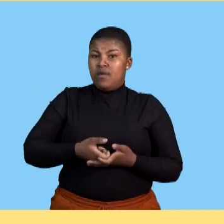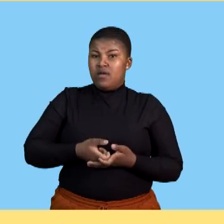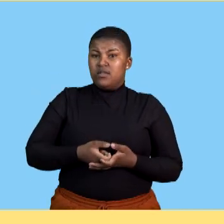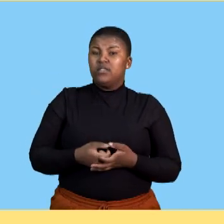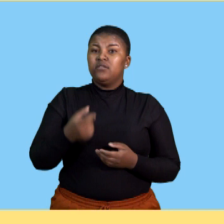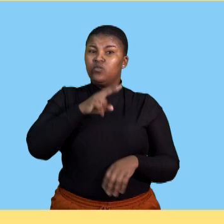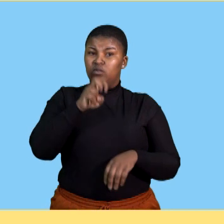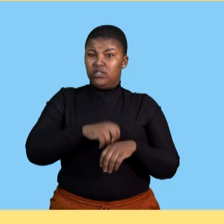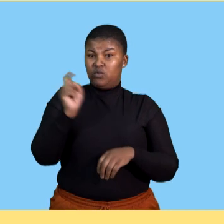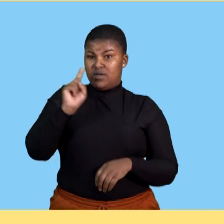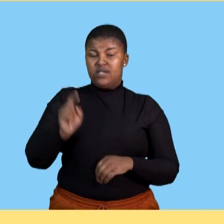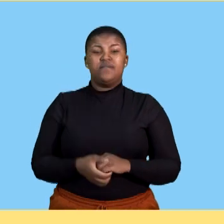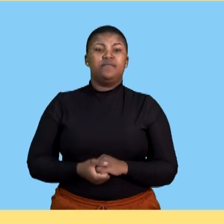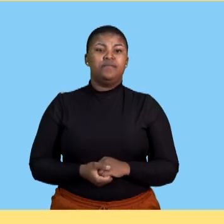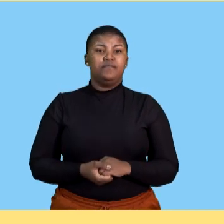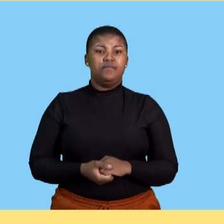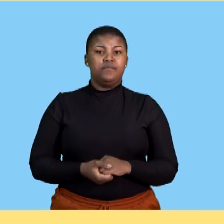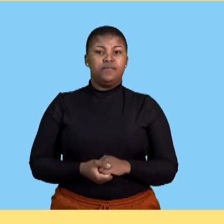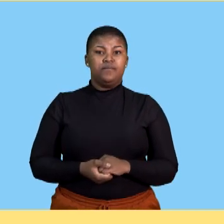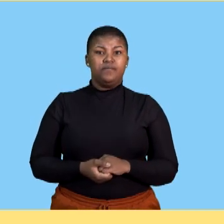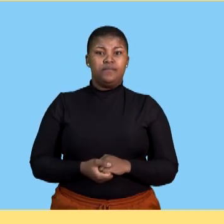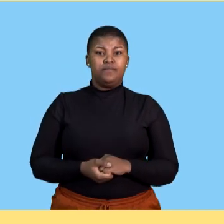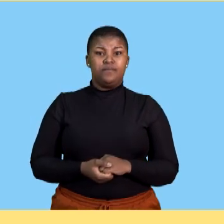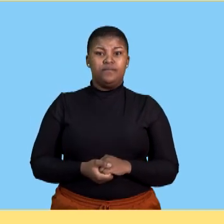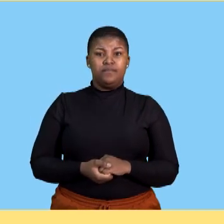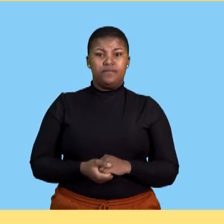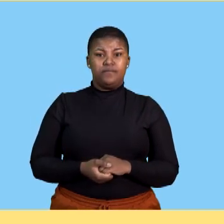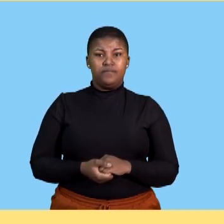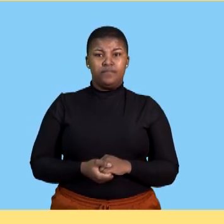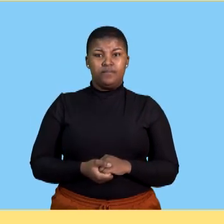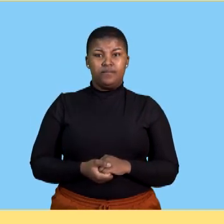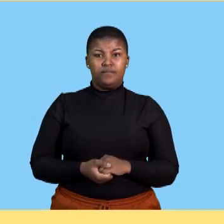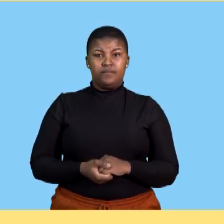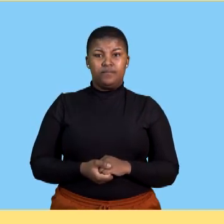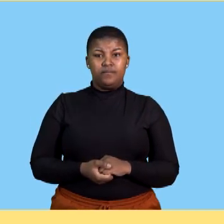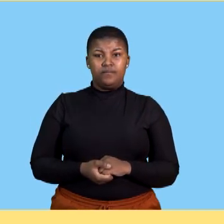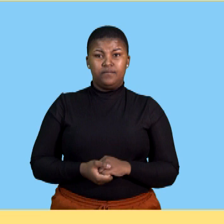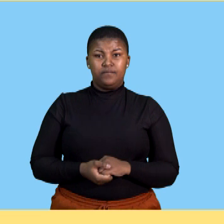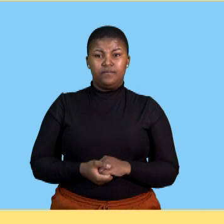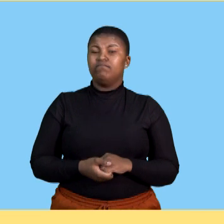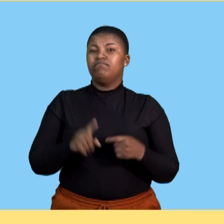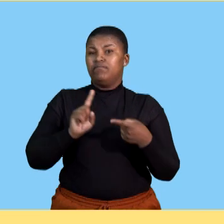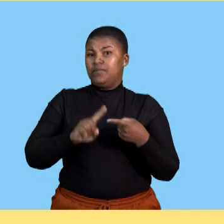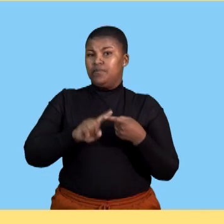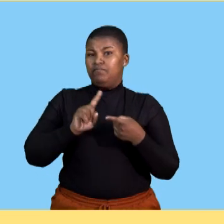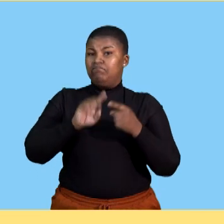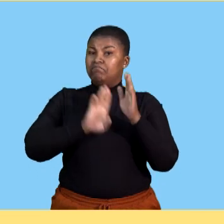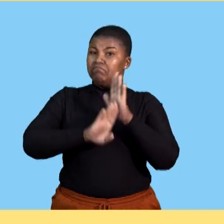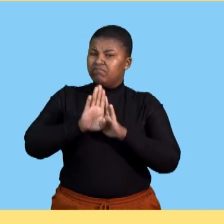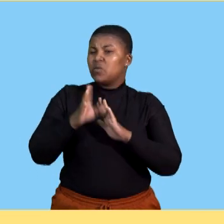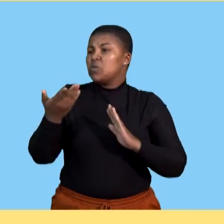commenting, we will look at first the trend,